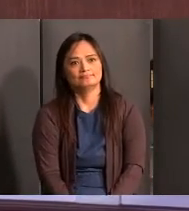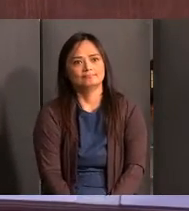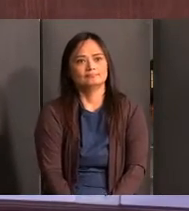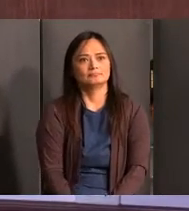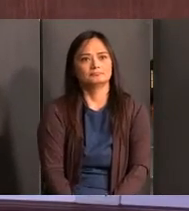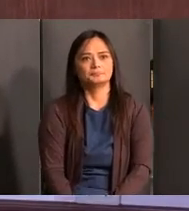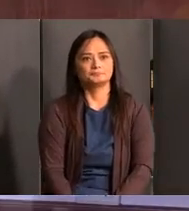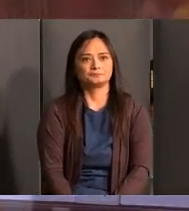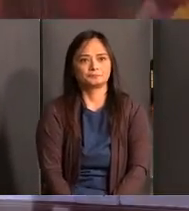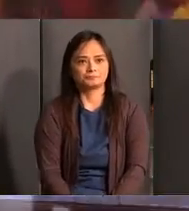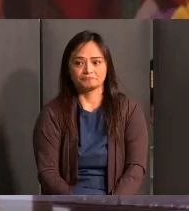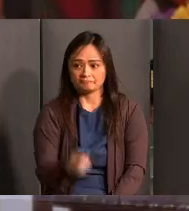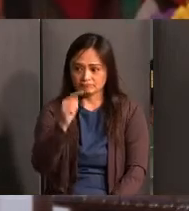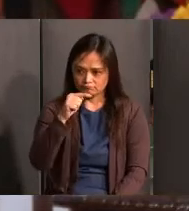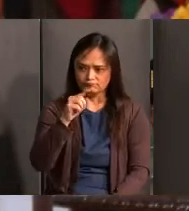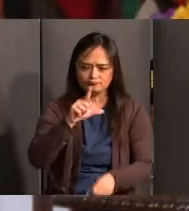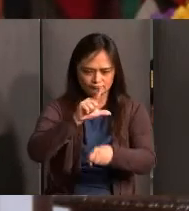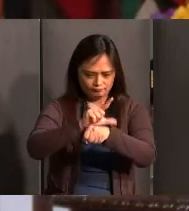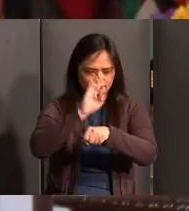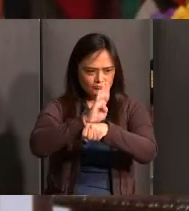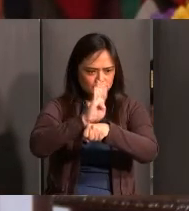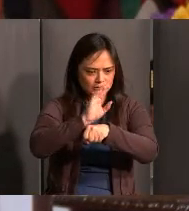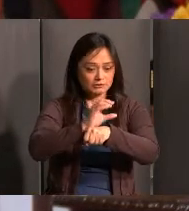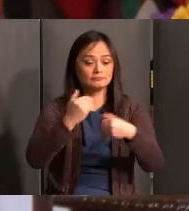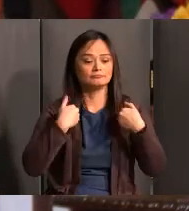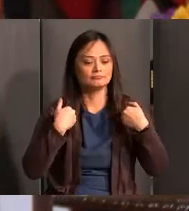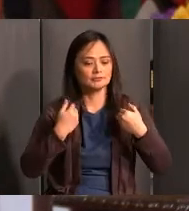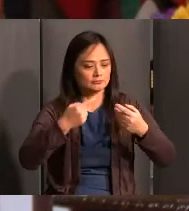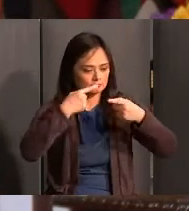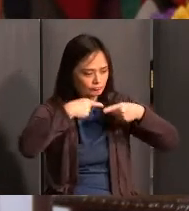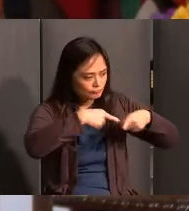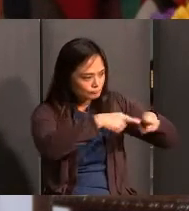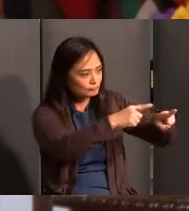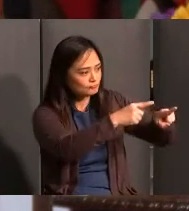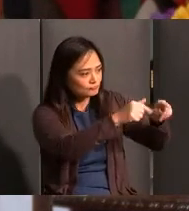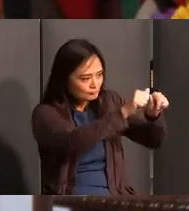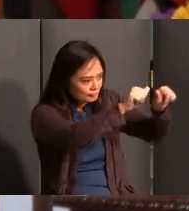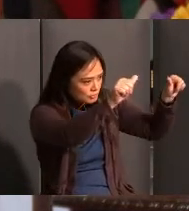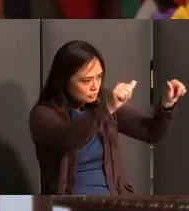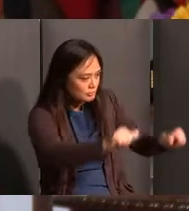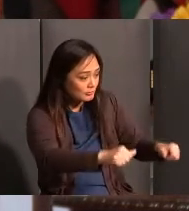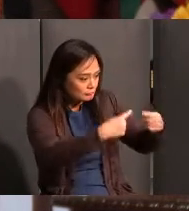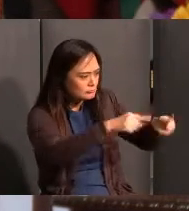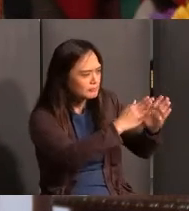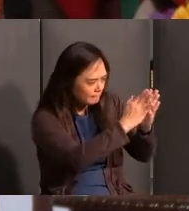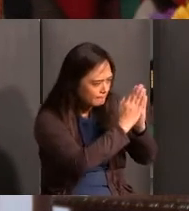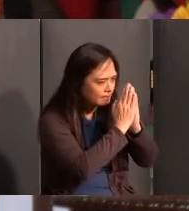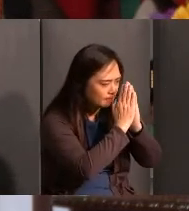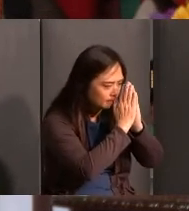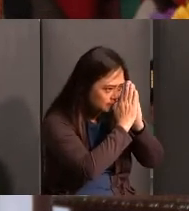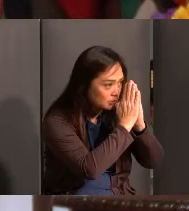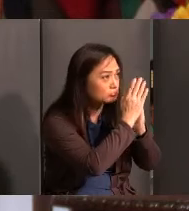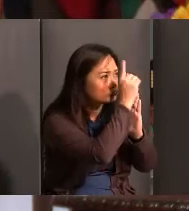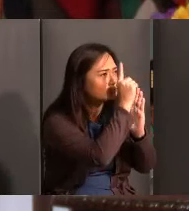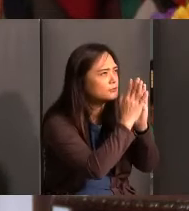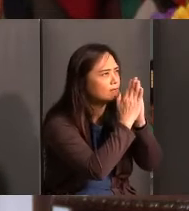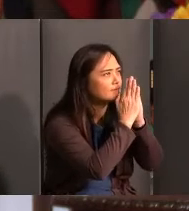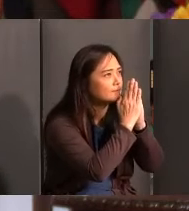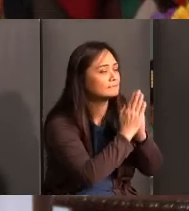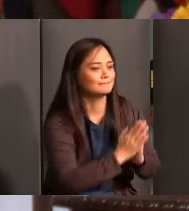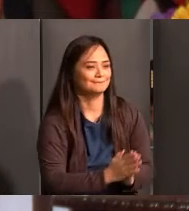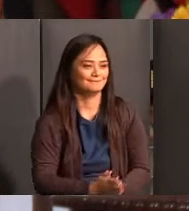eh. Pero sa Lighthouse, uso pa rin yun. Why? Sapagkat nakikita natin how the Spirit works in our